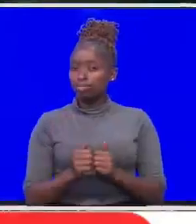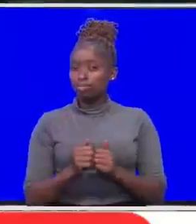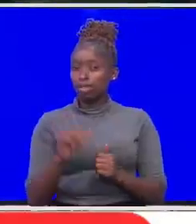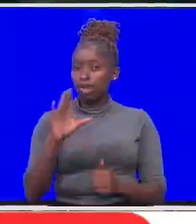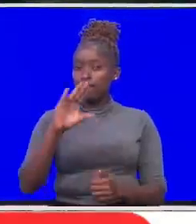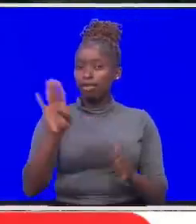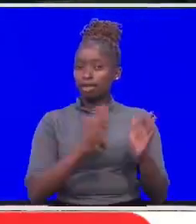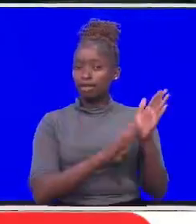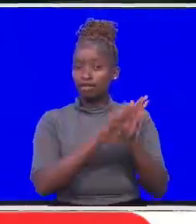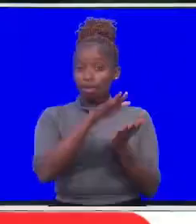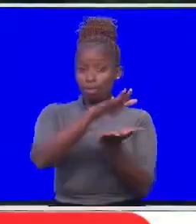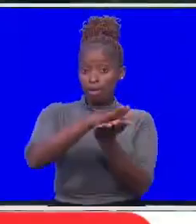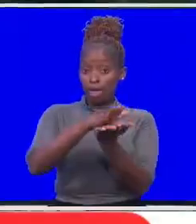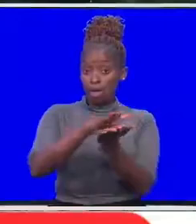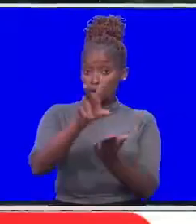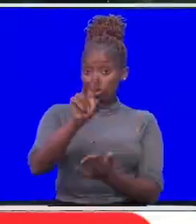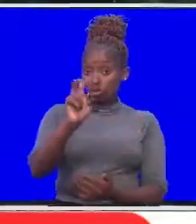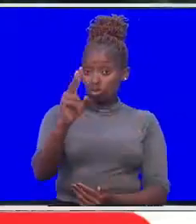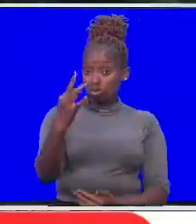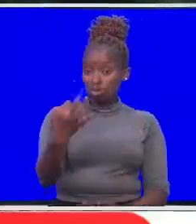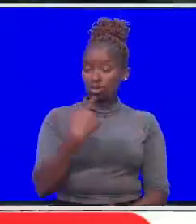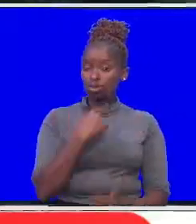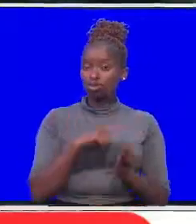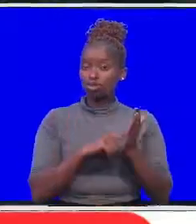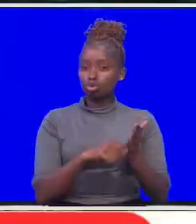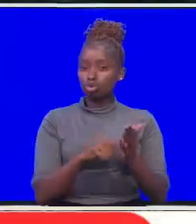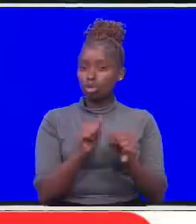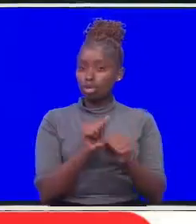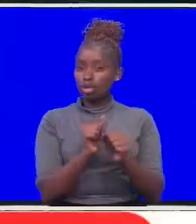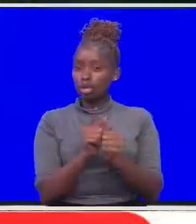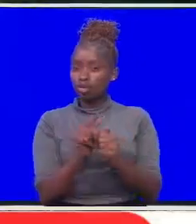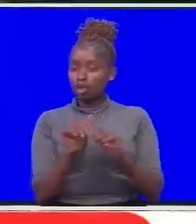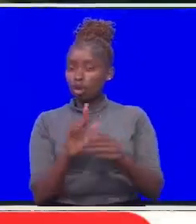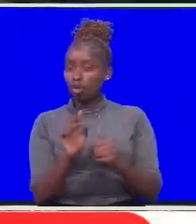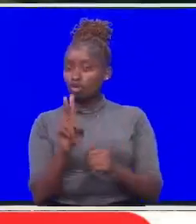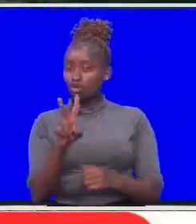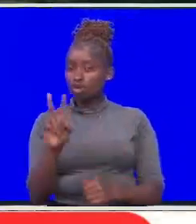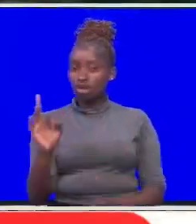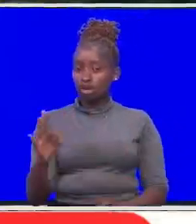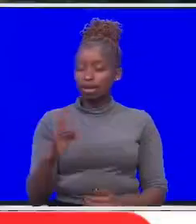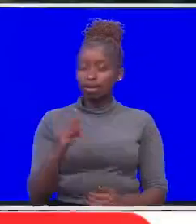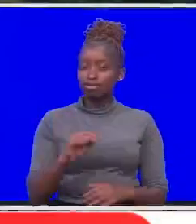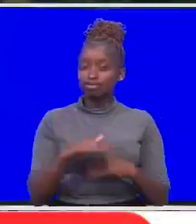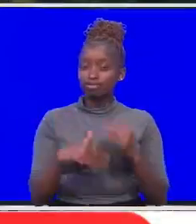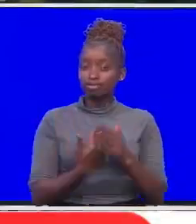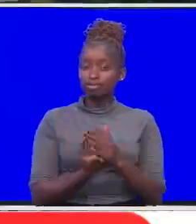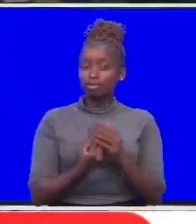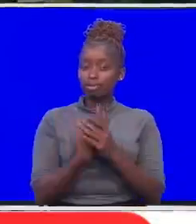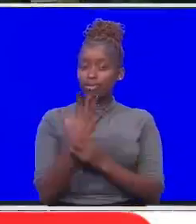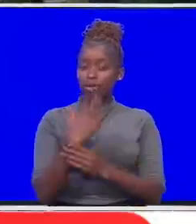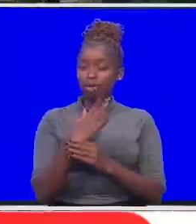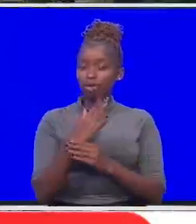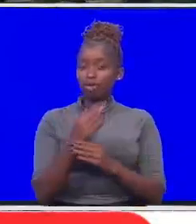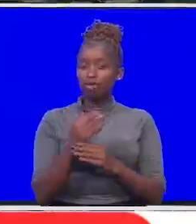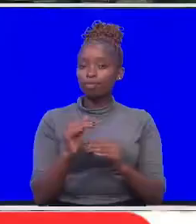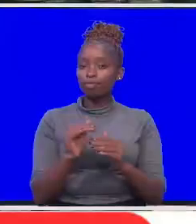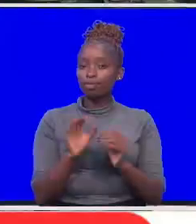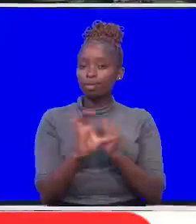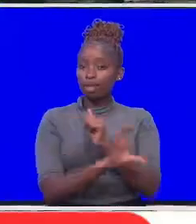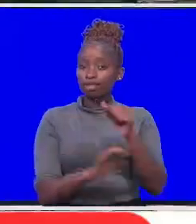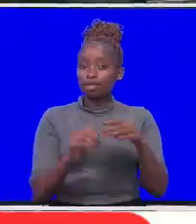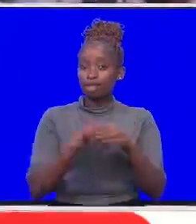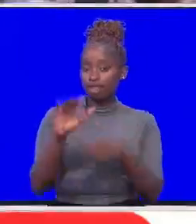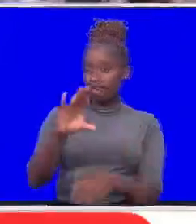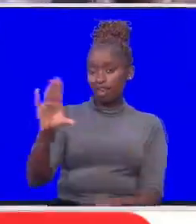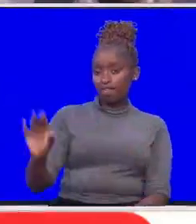Economic Outlook 2023 shows that 11 out of the 20 fastest growing economies in the world are in Africa. The African Development